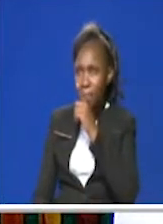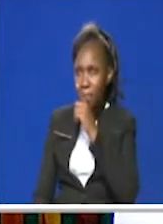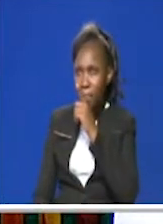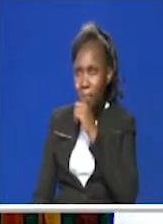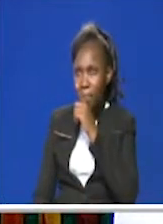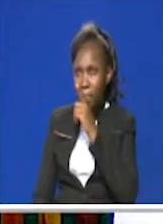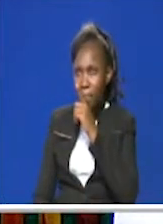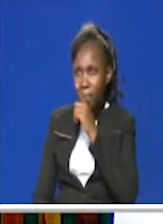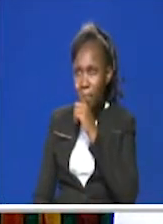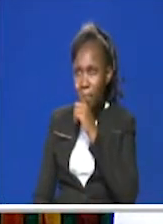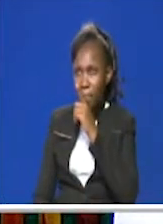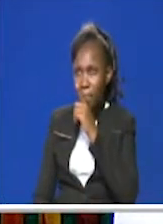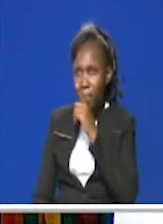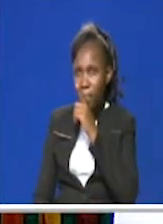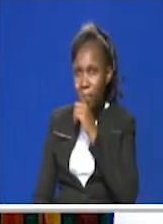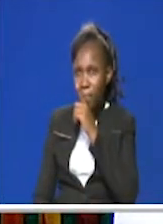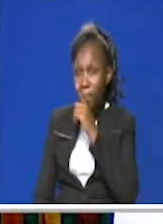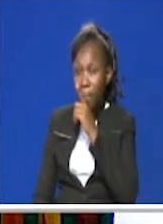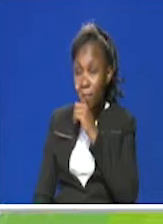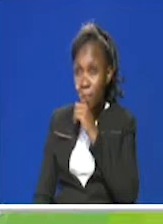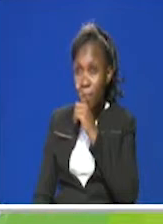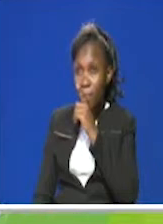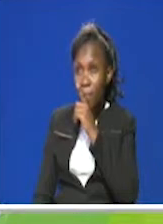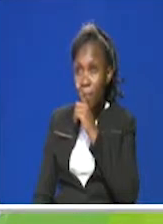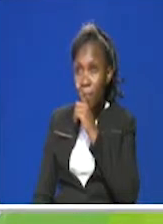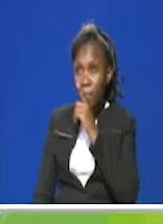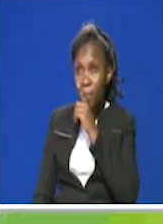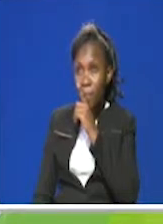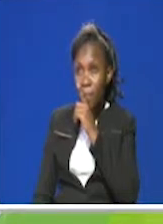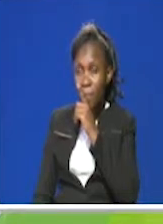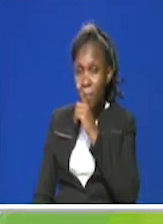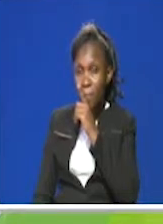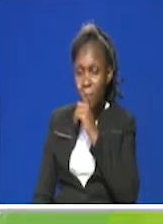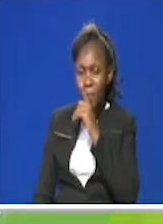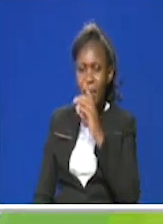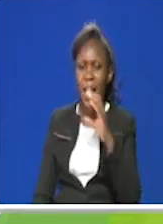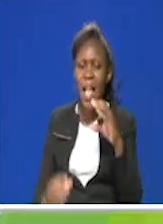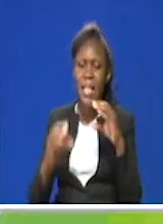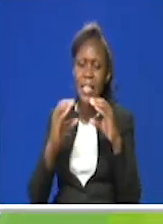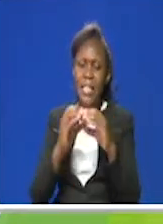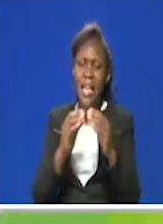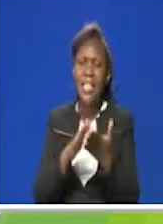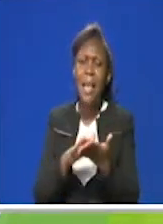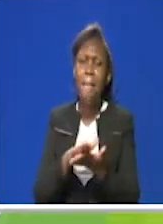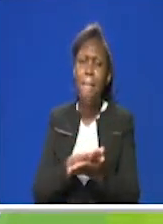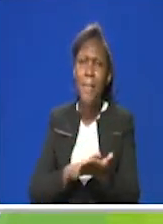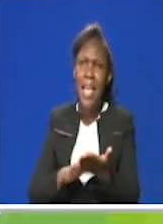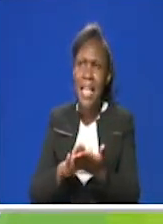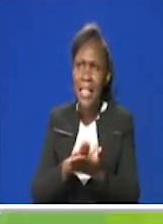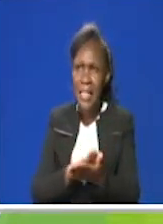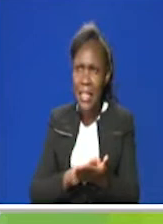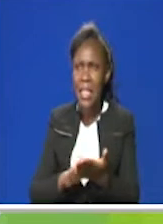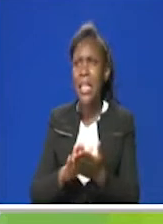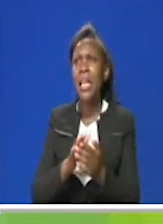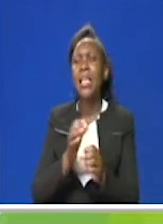And a cell is the basic structural and functional unit of an organism.